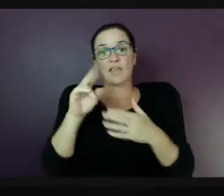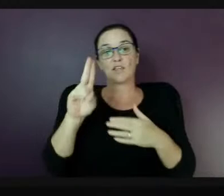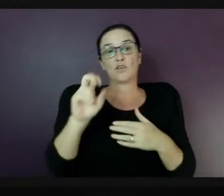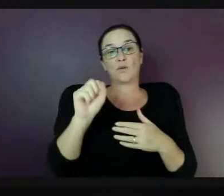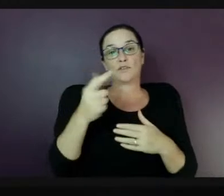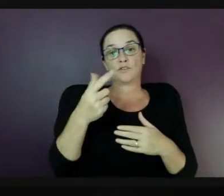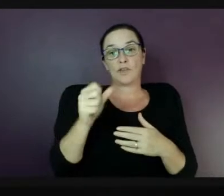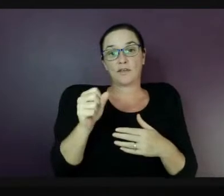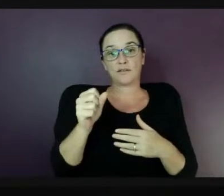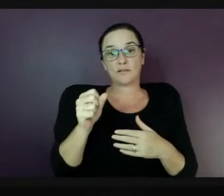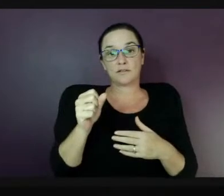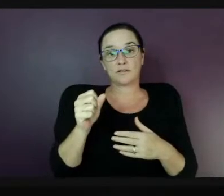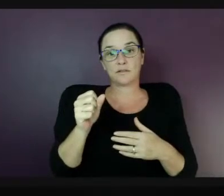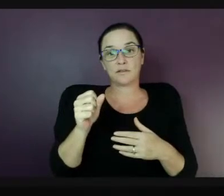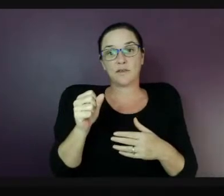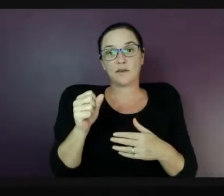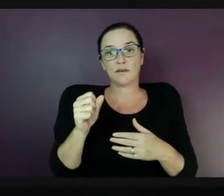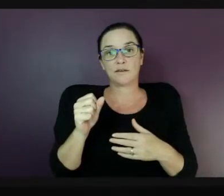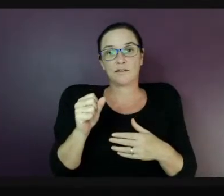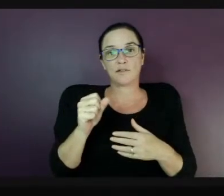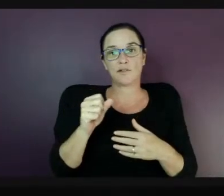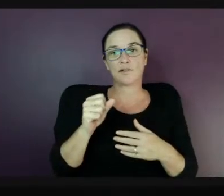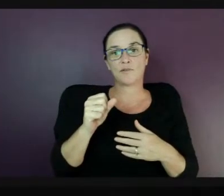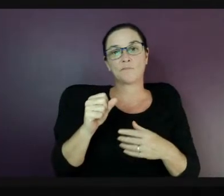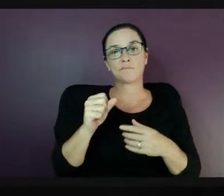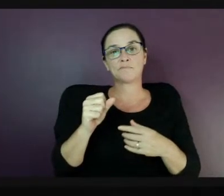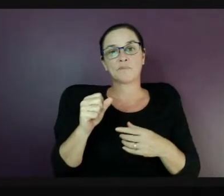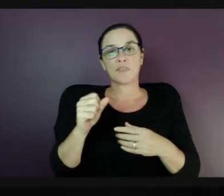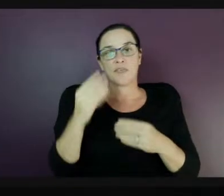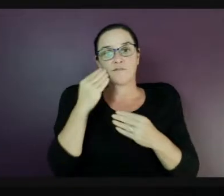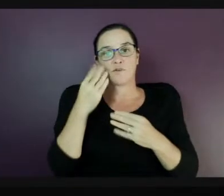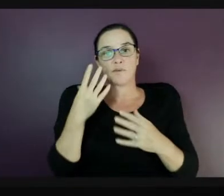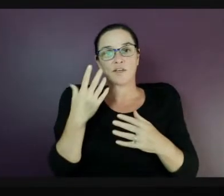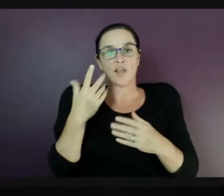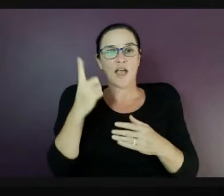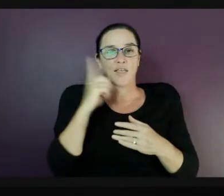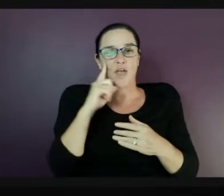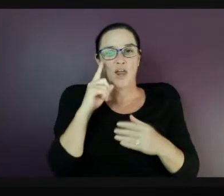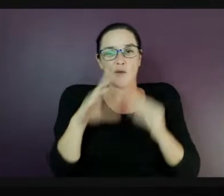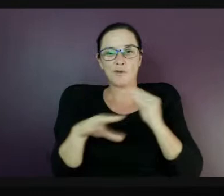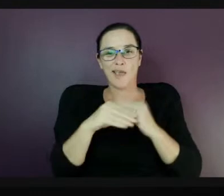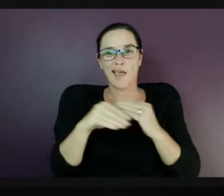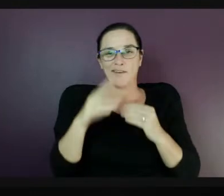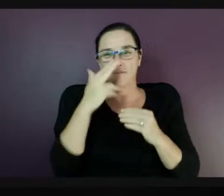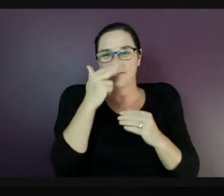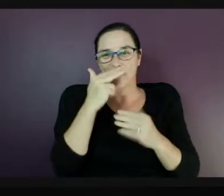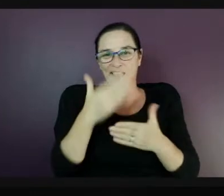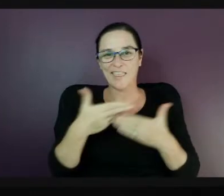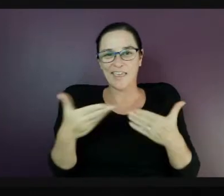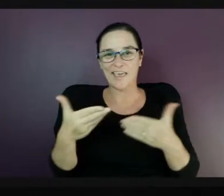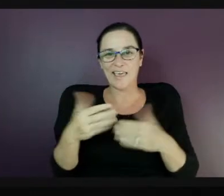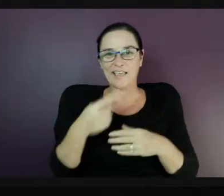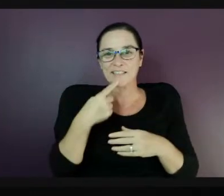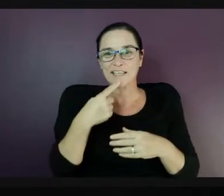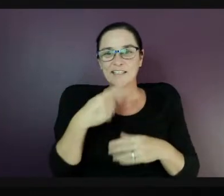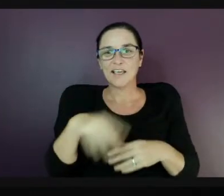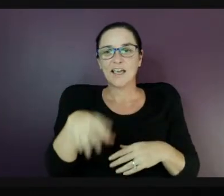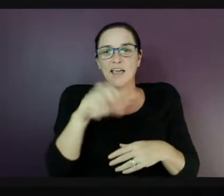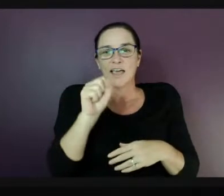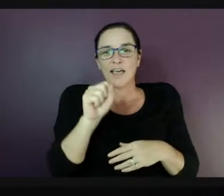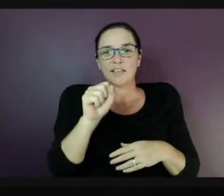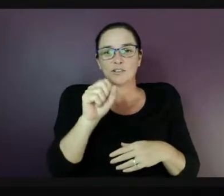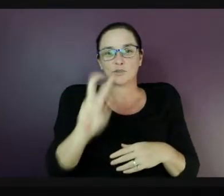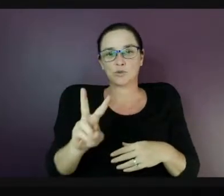from this week, although I thought I'd throw in a bonus little funny thing here, which is that the S2 camera that was